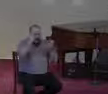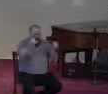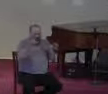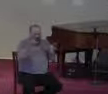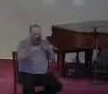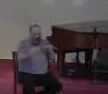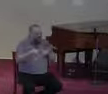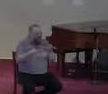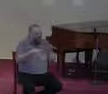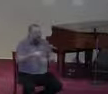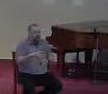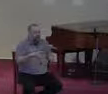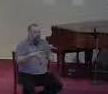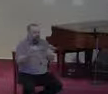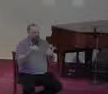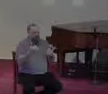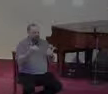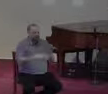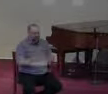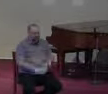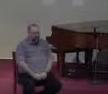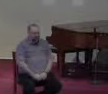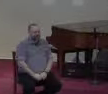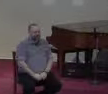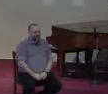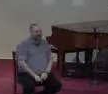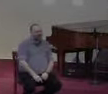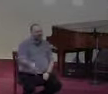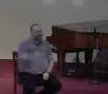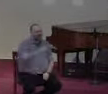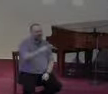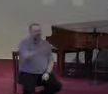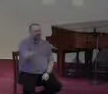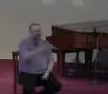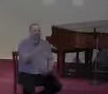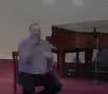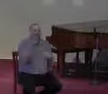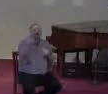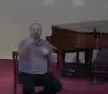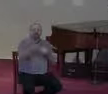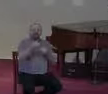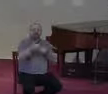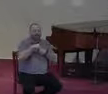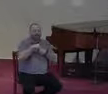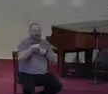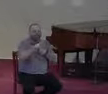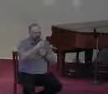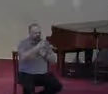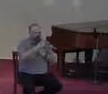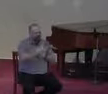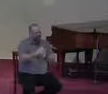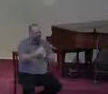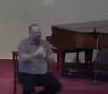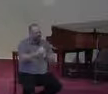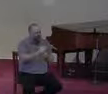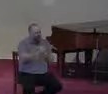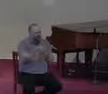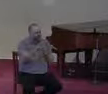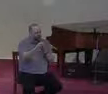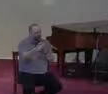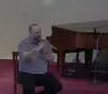If you're here today and you've never let him in, you haven't made the choice to become